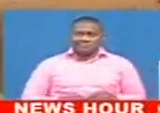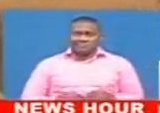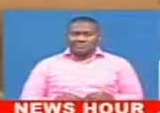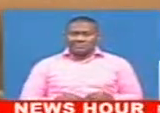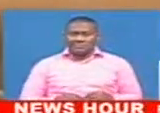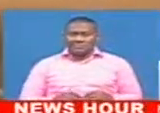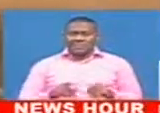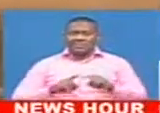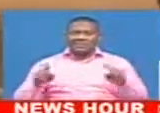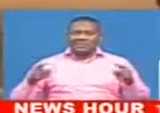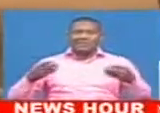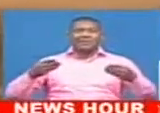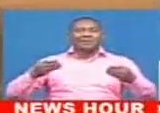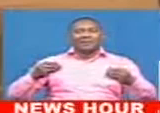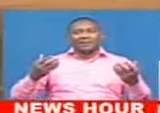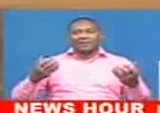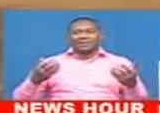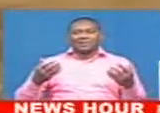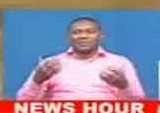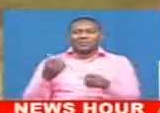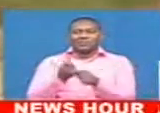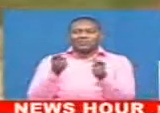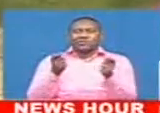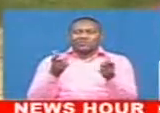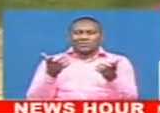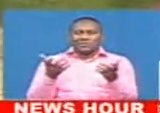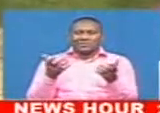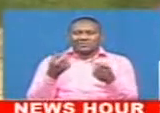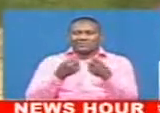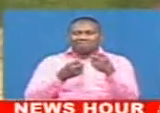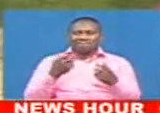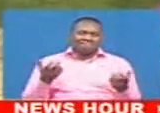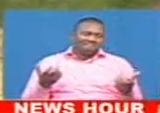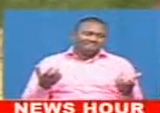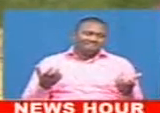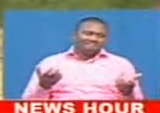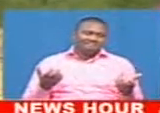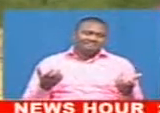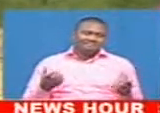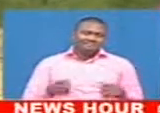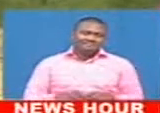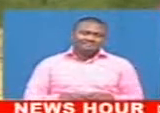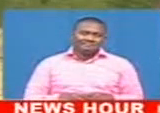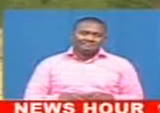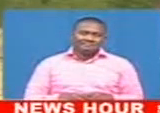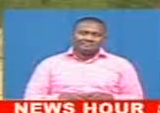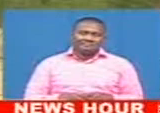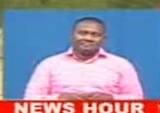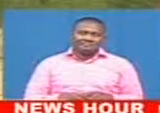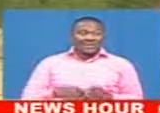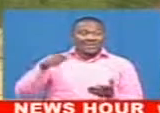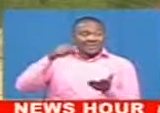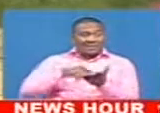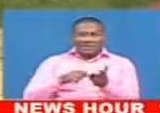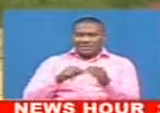the landowners are the problem. The landowners and the community are insisting that assembly should buy